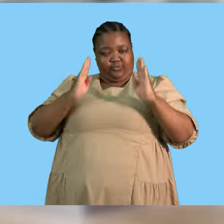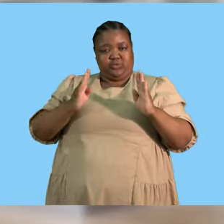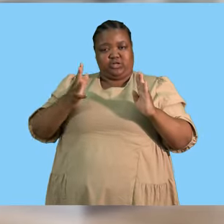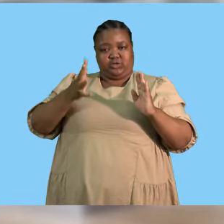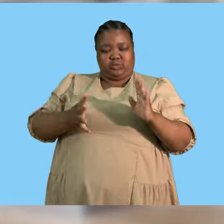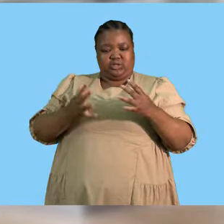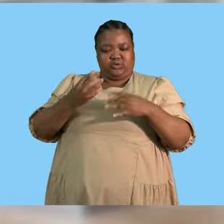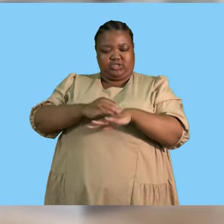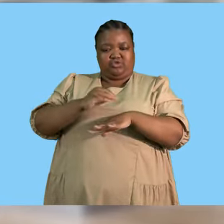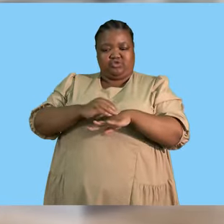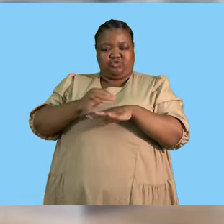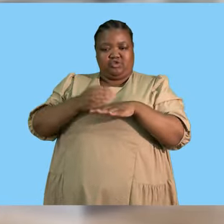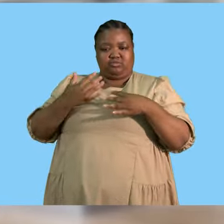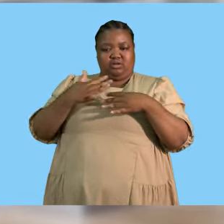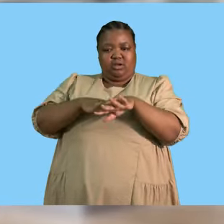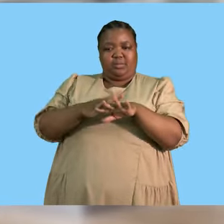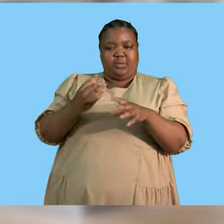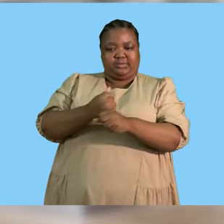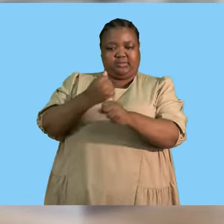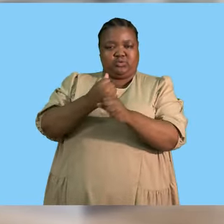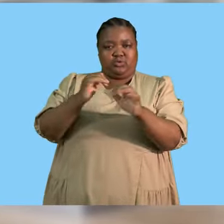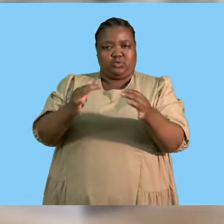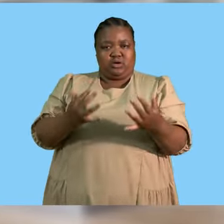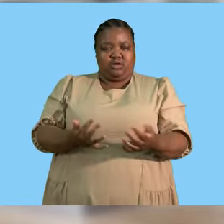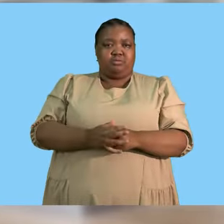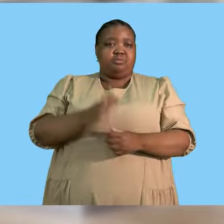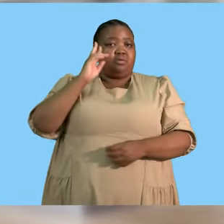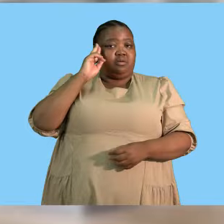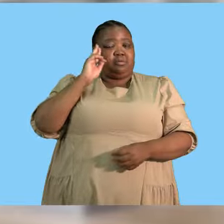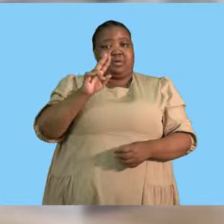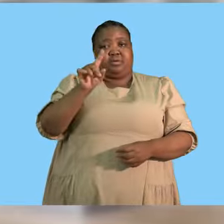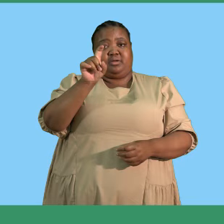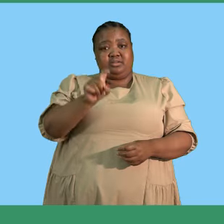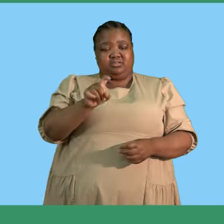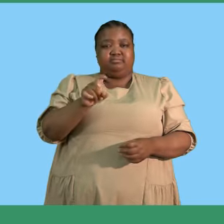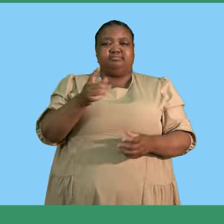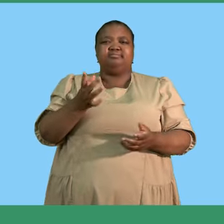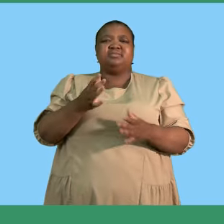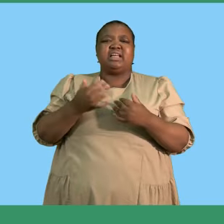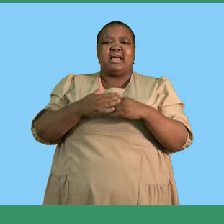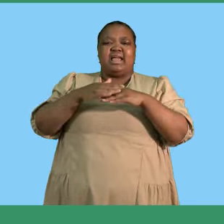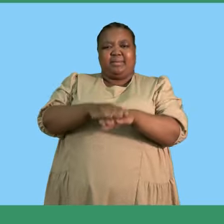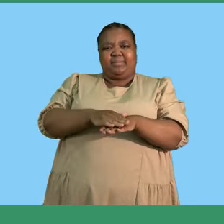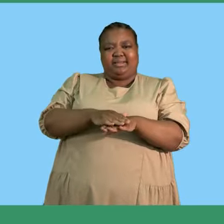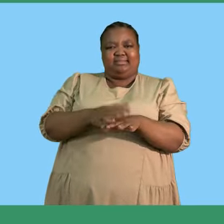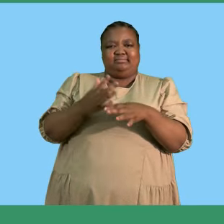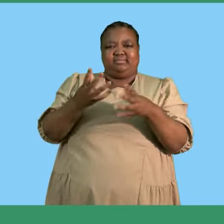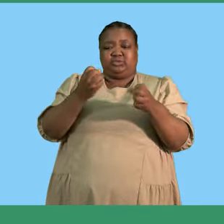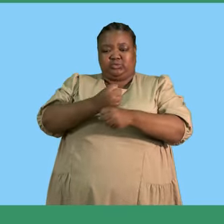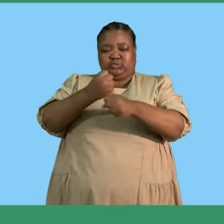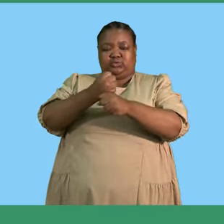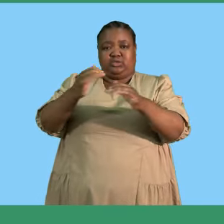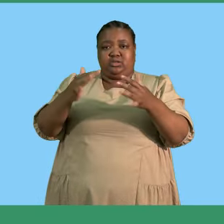disadvantages for implementing our change. Now remember that when the question asks you for the